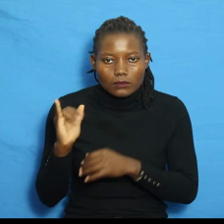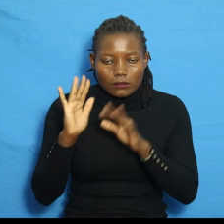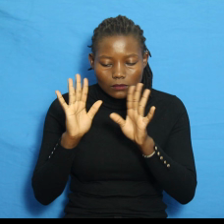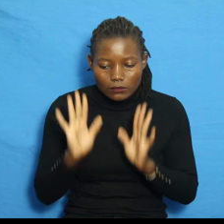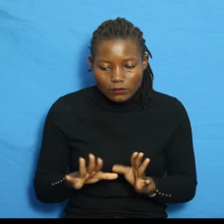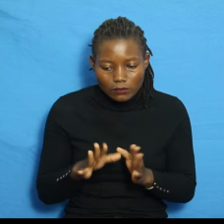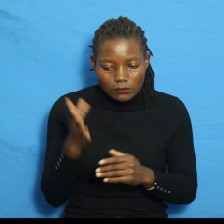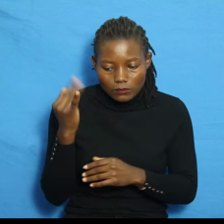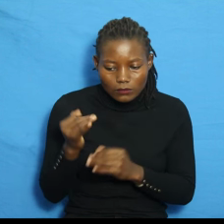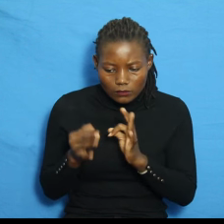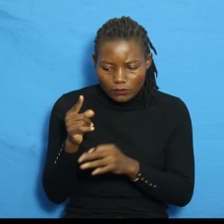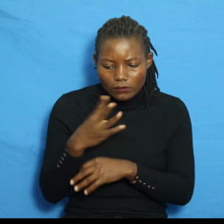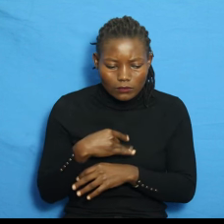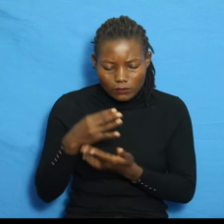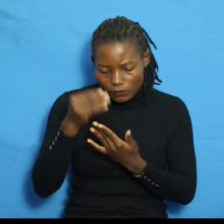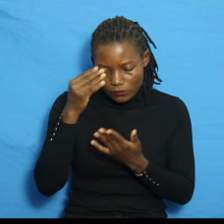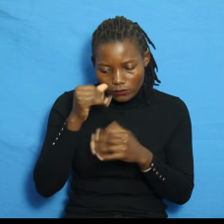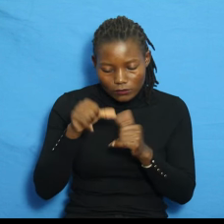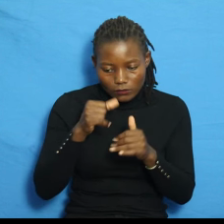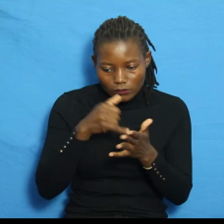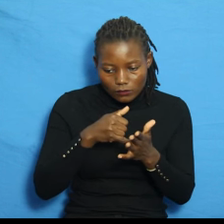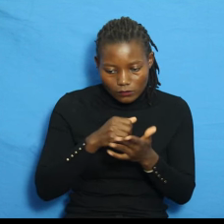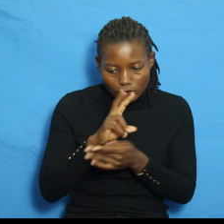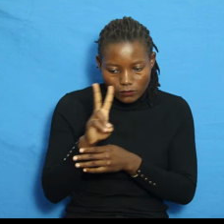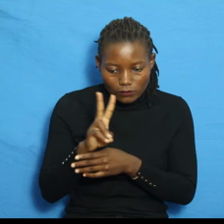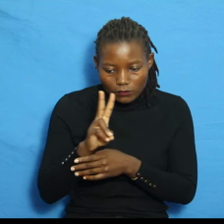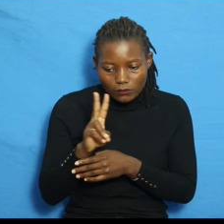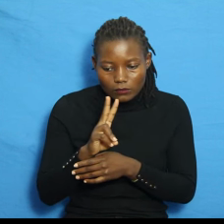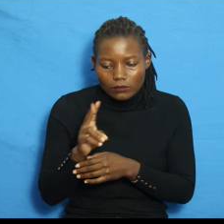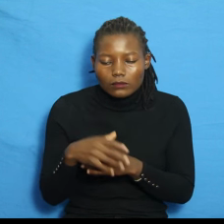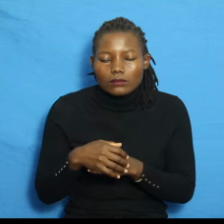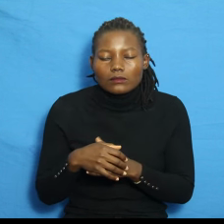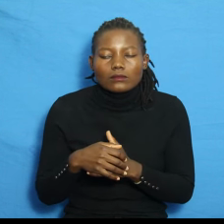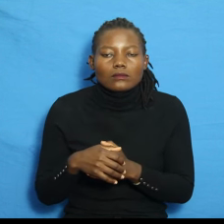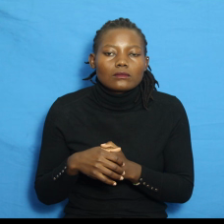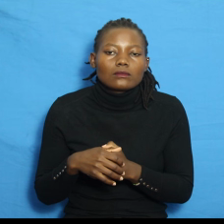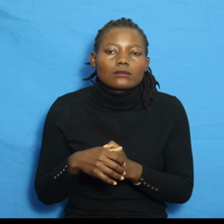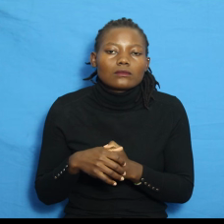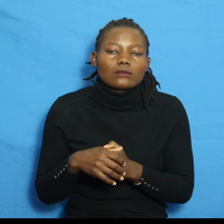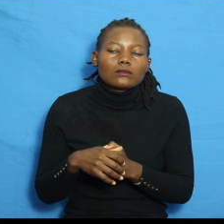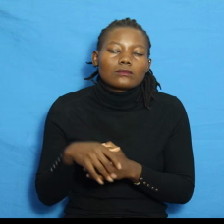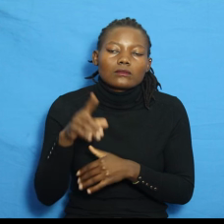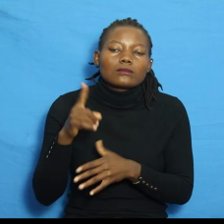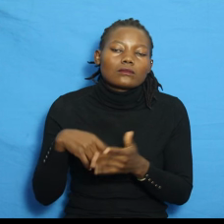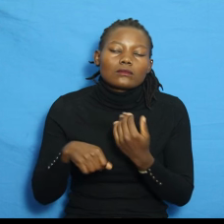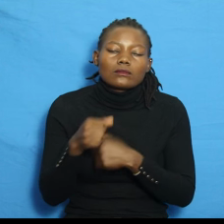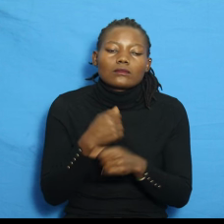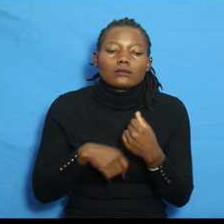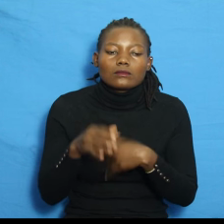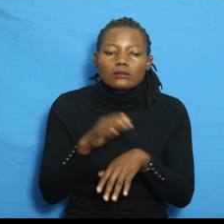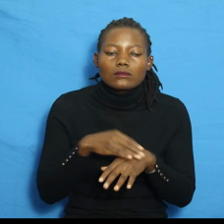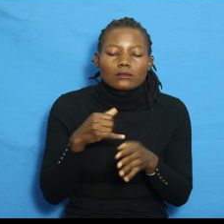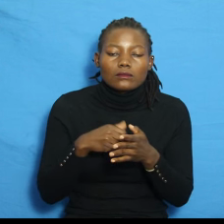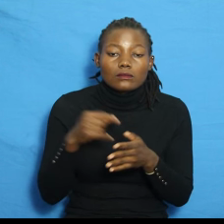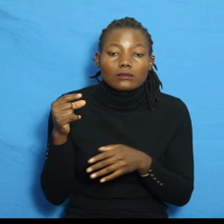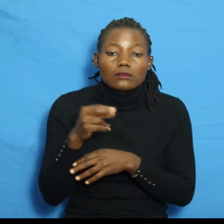trigonometry comes in. Because if you want to study that projectile motion, the vertical aspect, it is gravity that